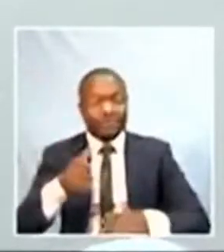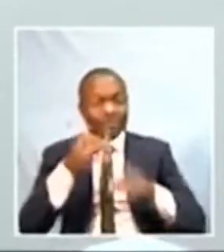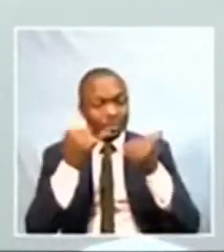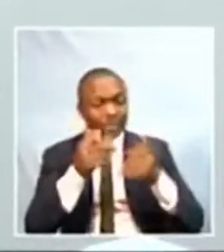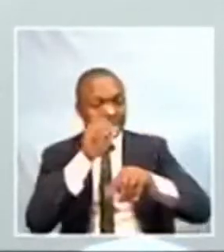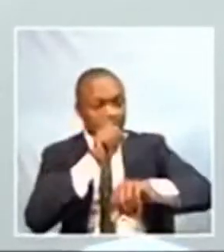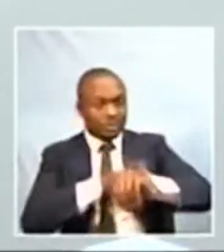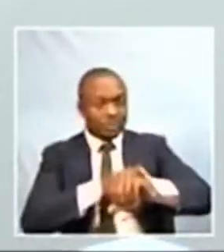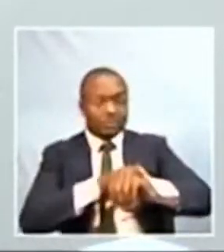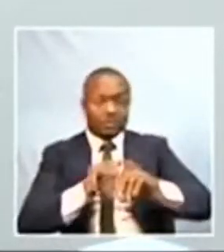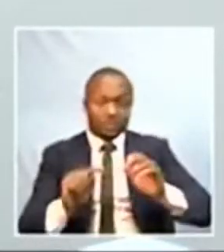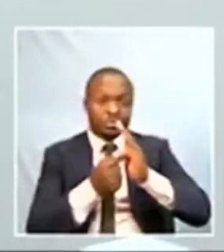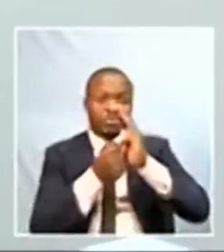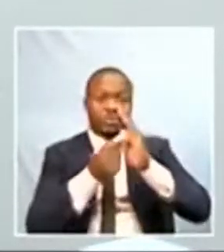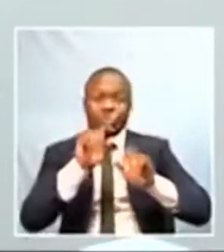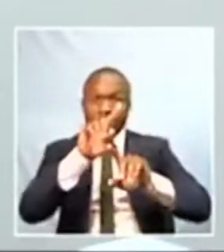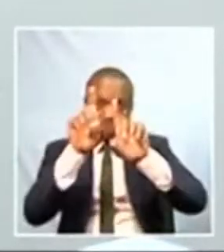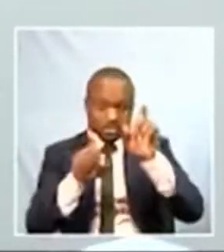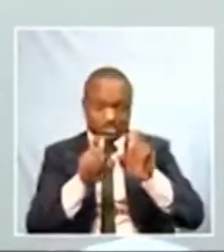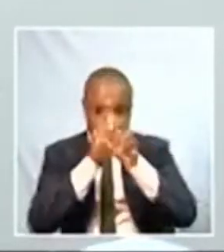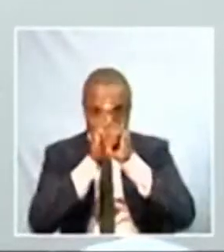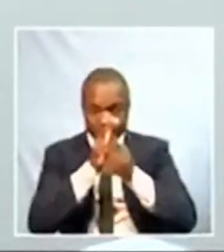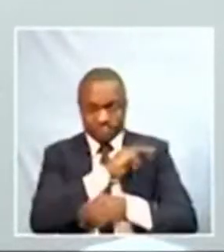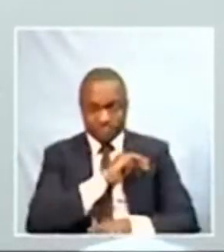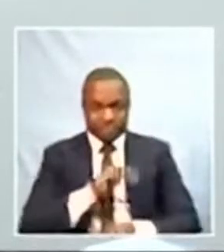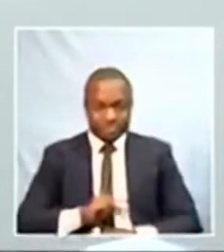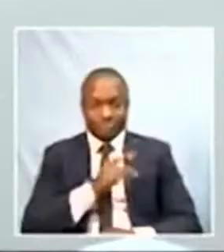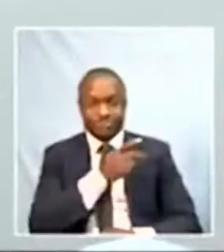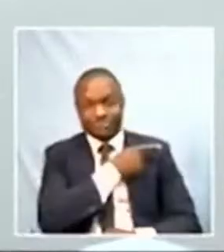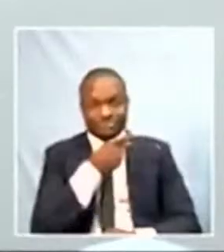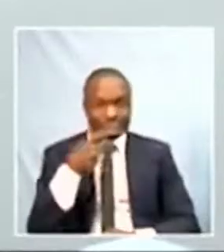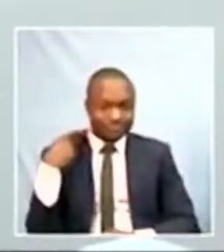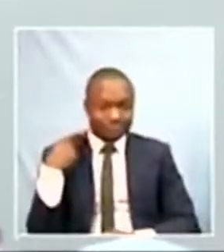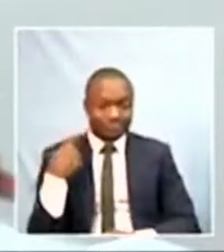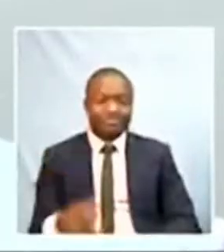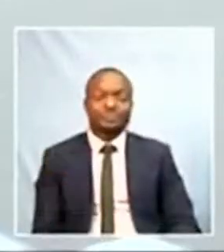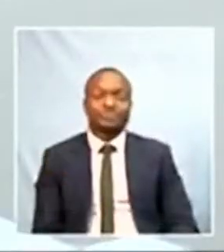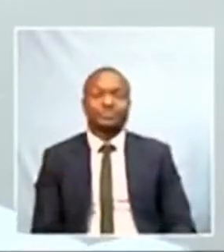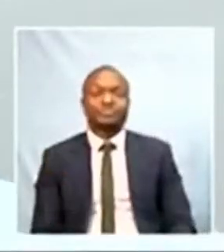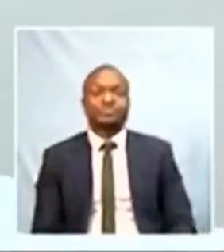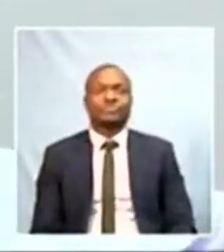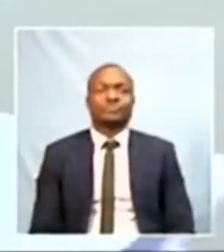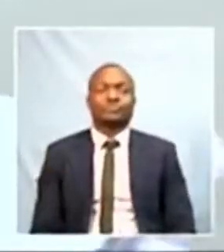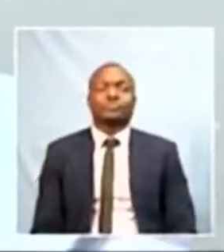now time for points of clarifications from honorable members of Parliament.